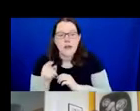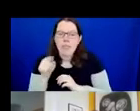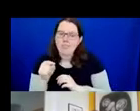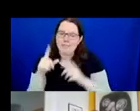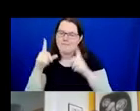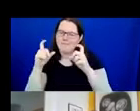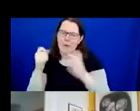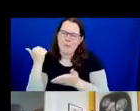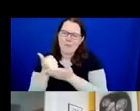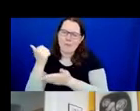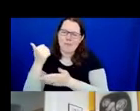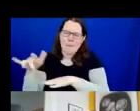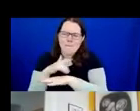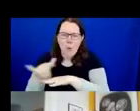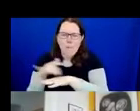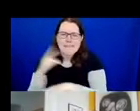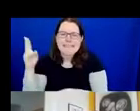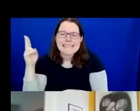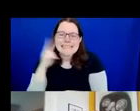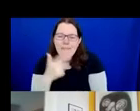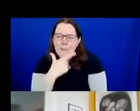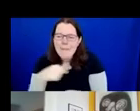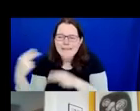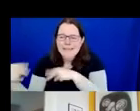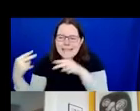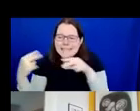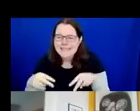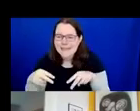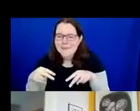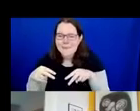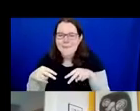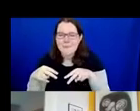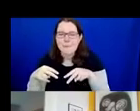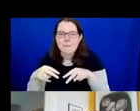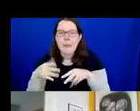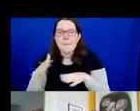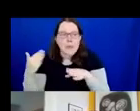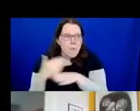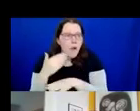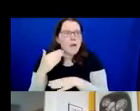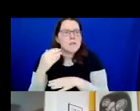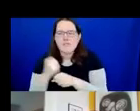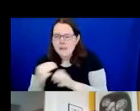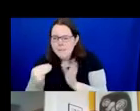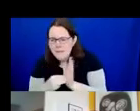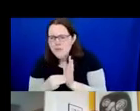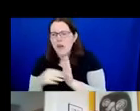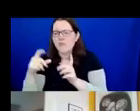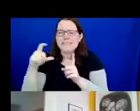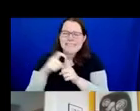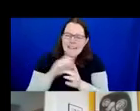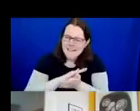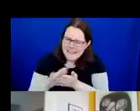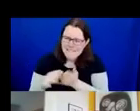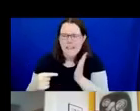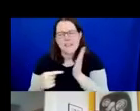a performance by deaf men dancing. We also worked with Julie McNamara, David Heavey, Tony